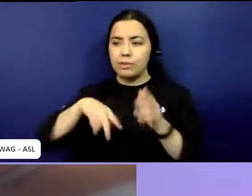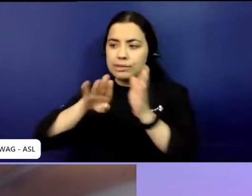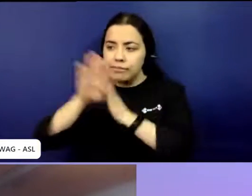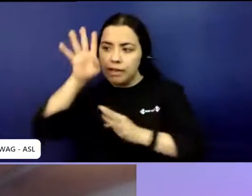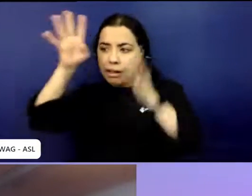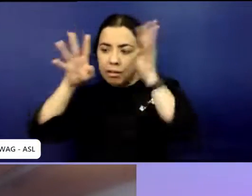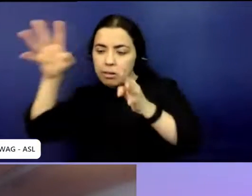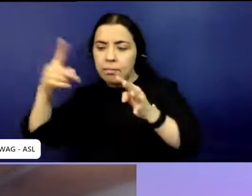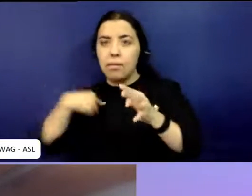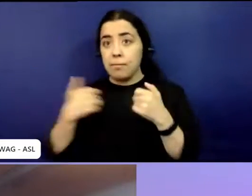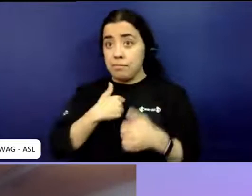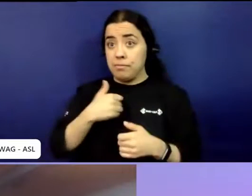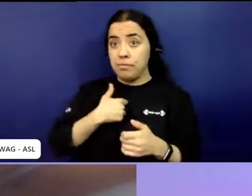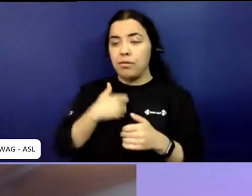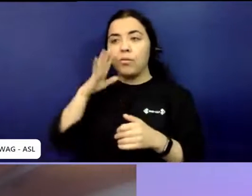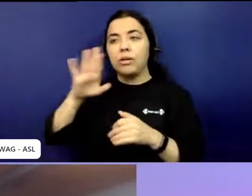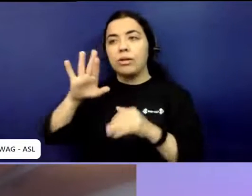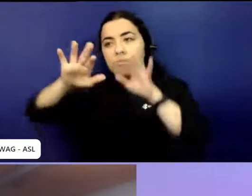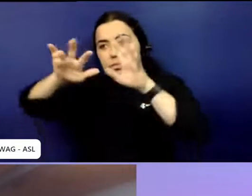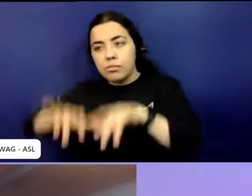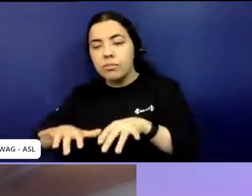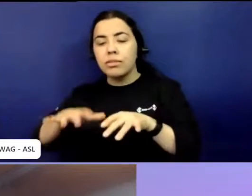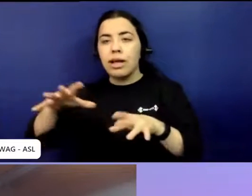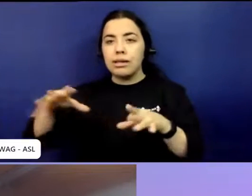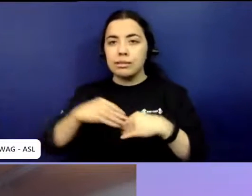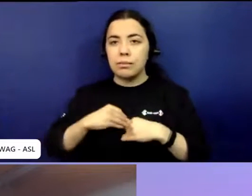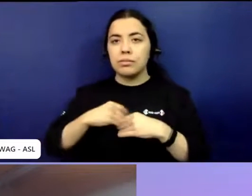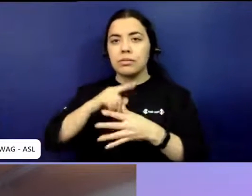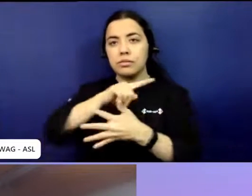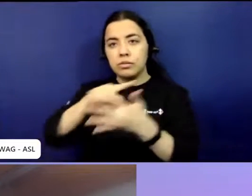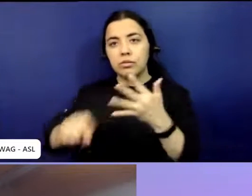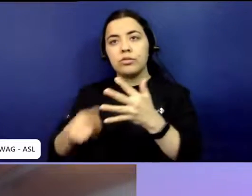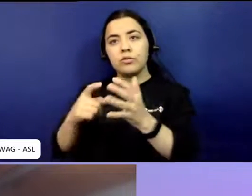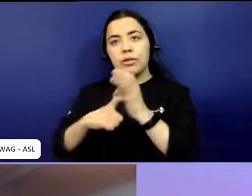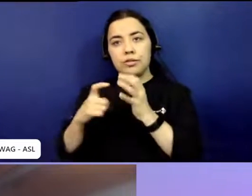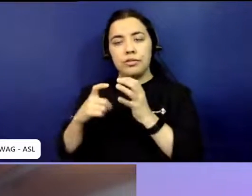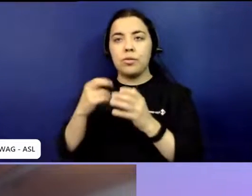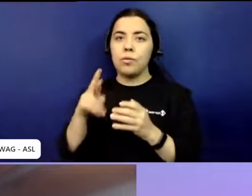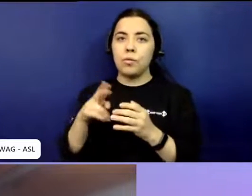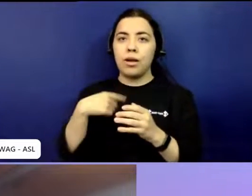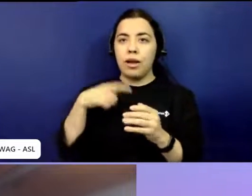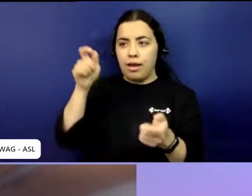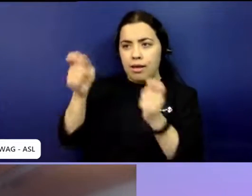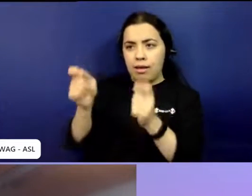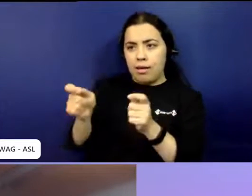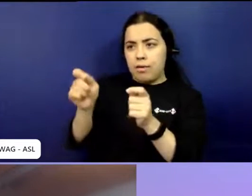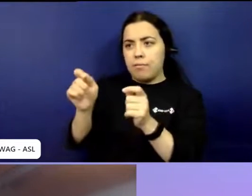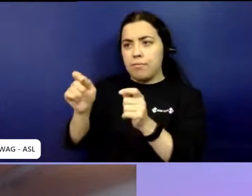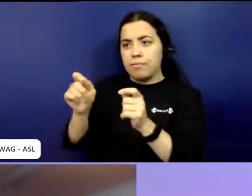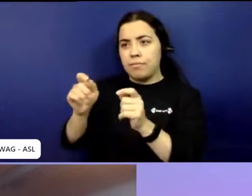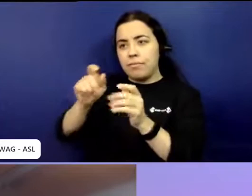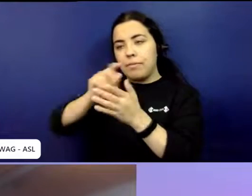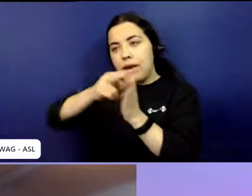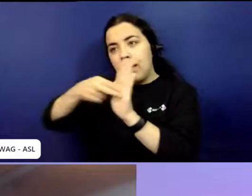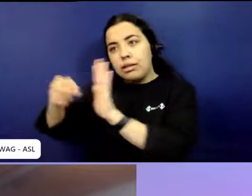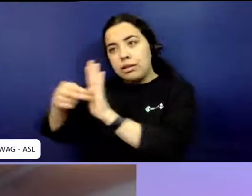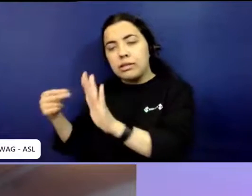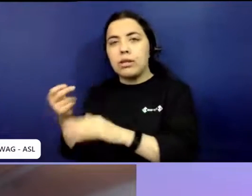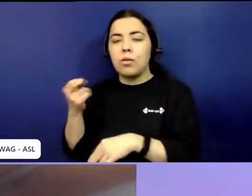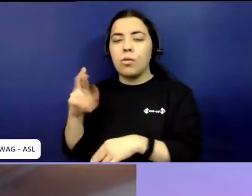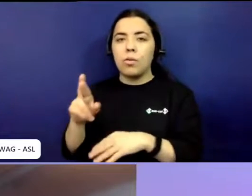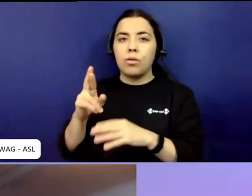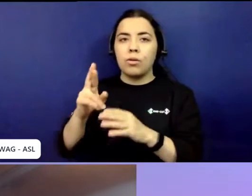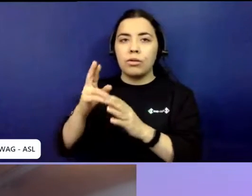criteria. I will annotate those designs for our QE testers, and our QE testers are the ones